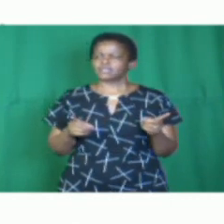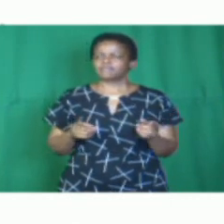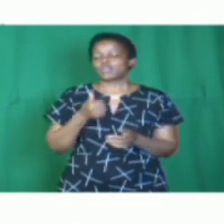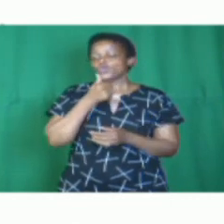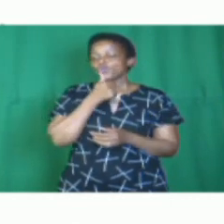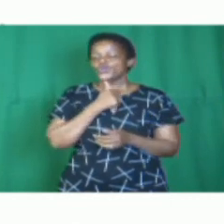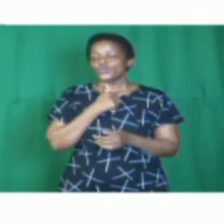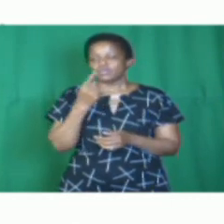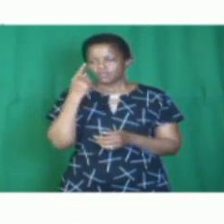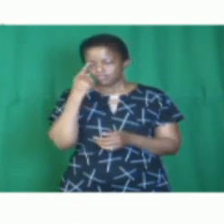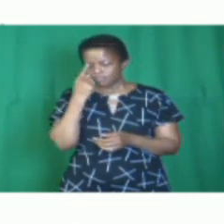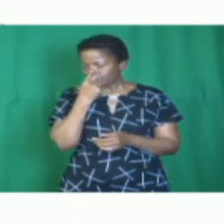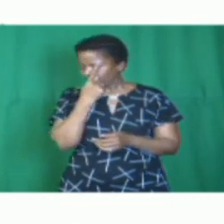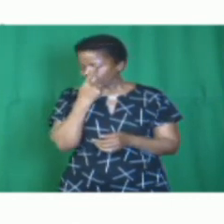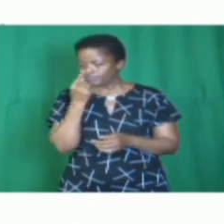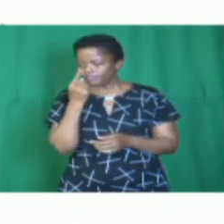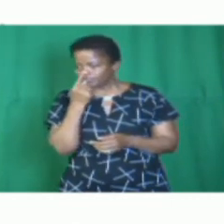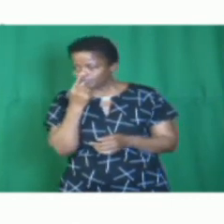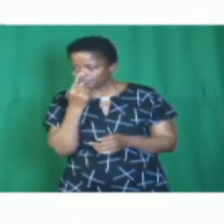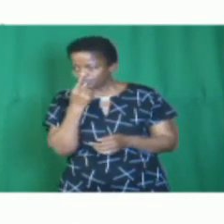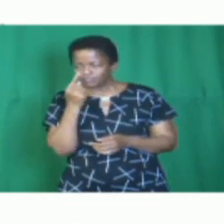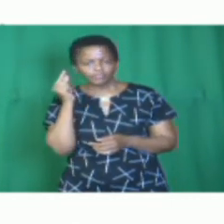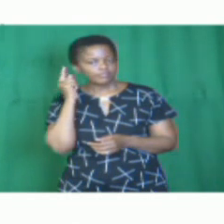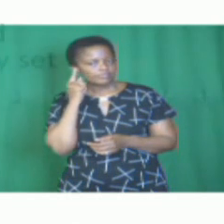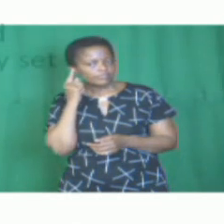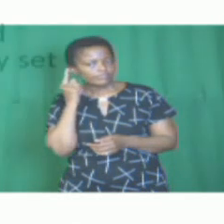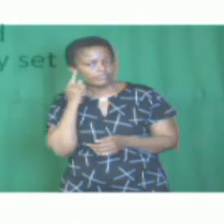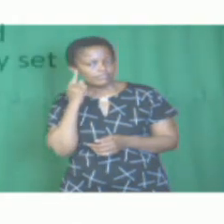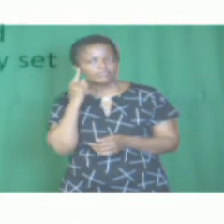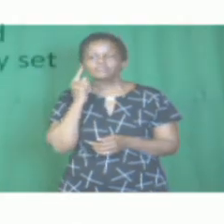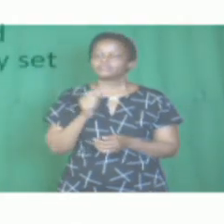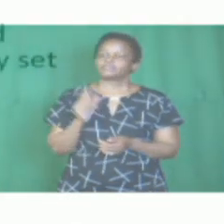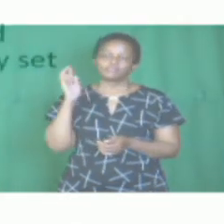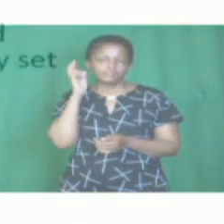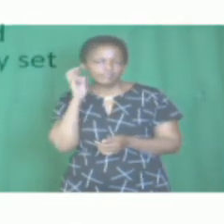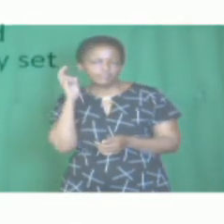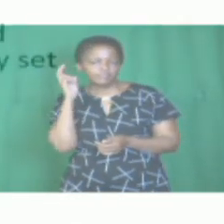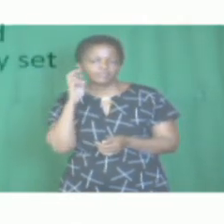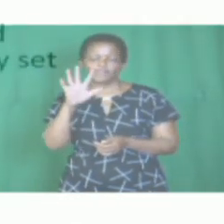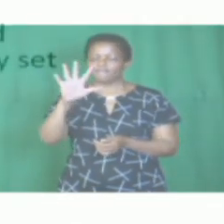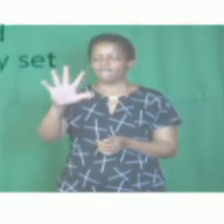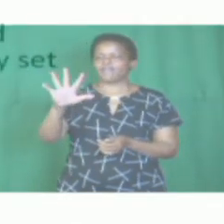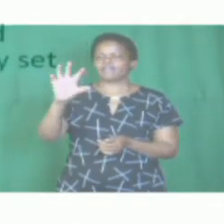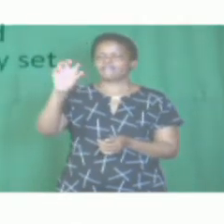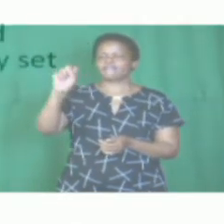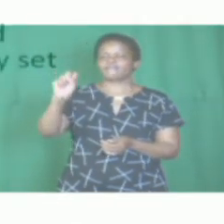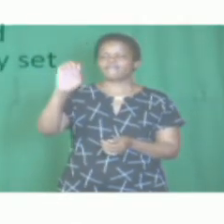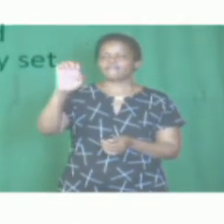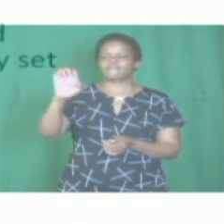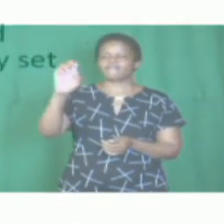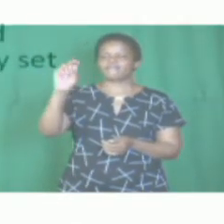senses. The 5 senses that you learned about in preschool and at primary school. The sense of